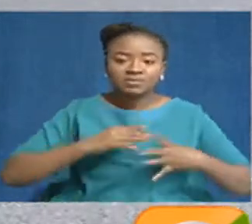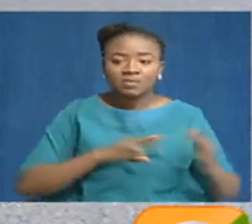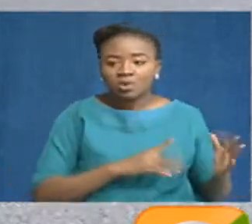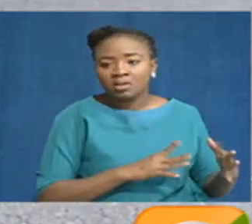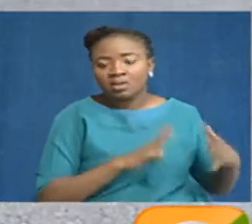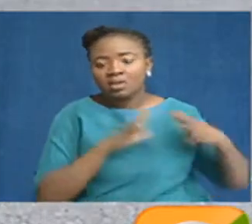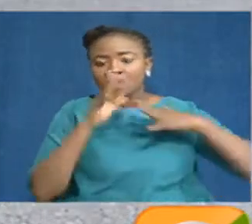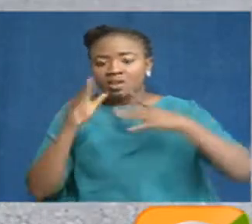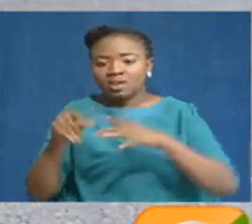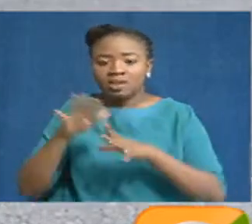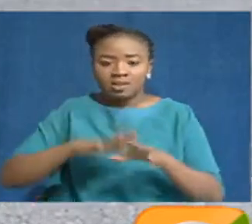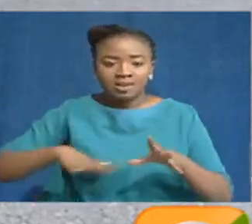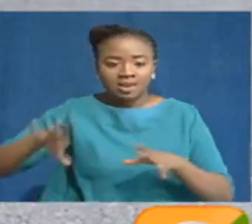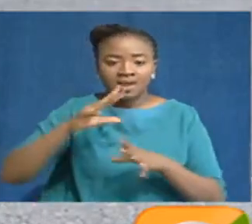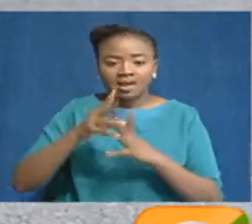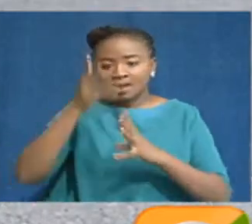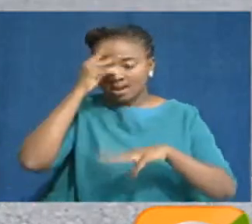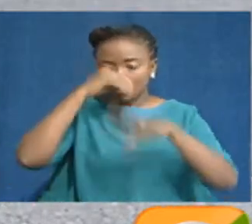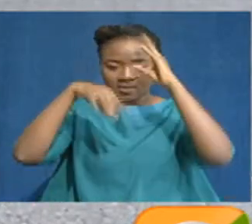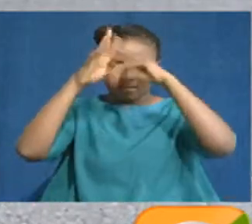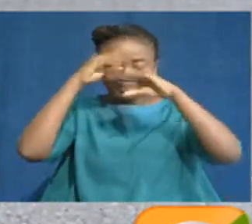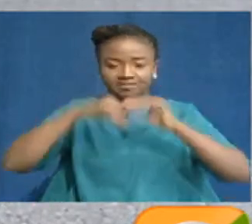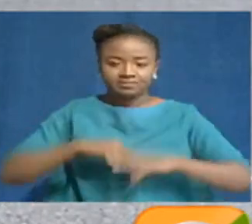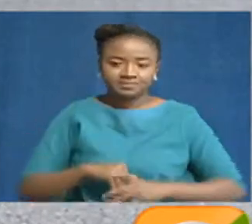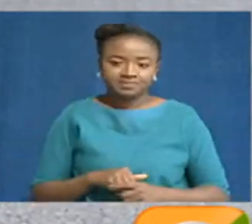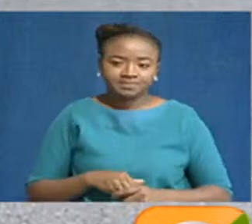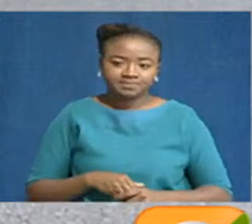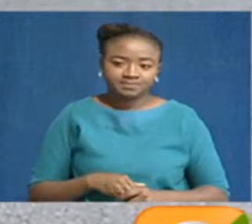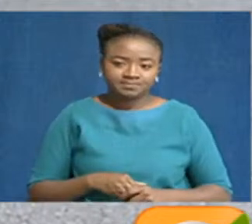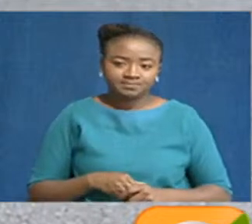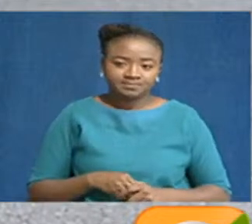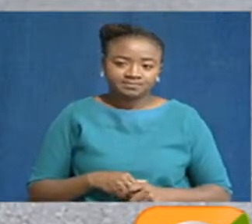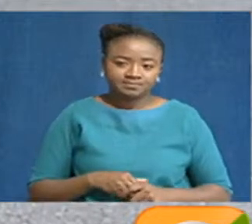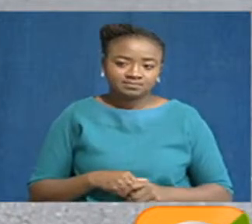to witness the Dutch prowess in horticulture.